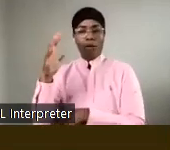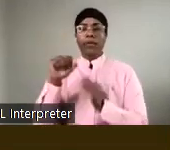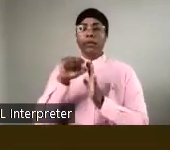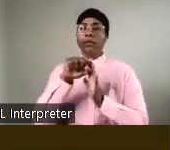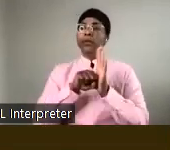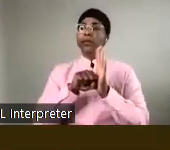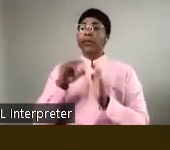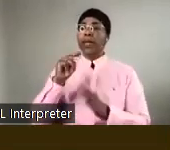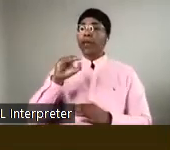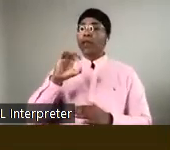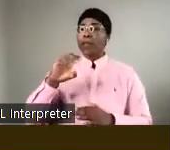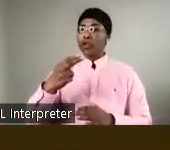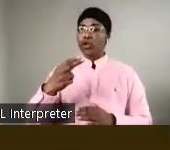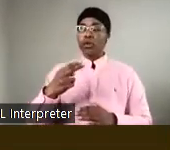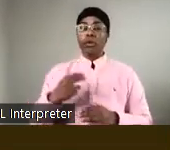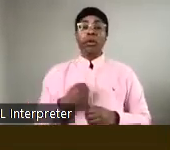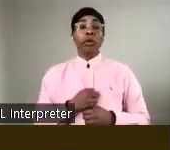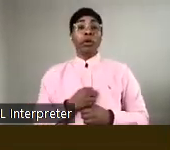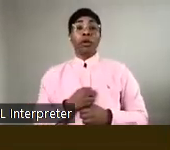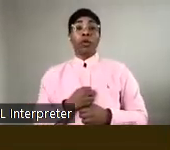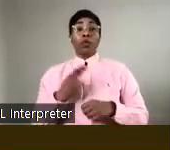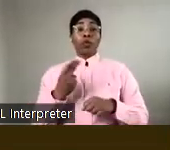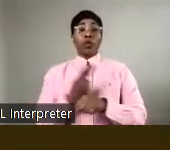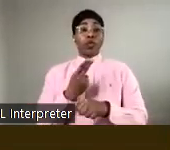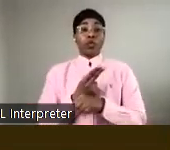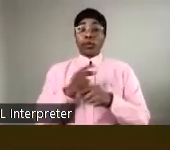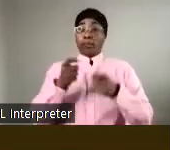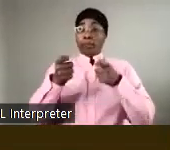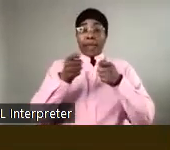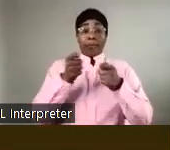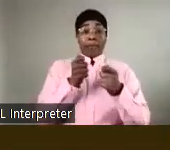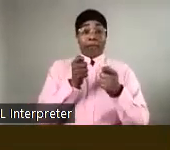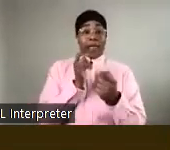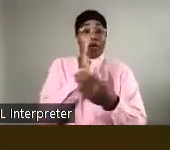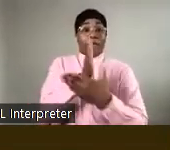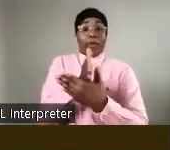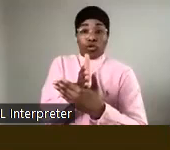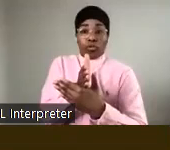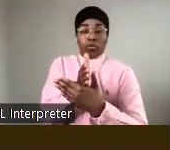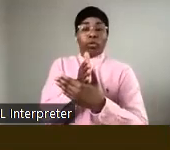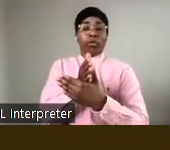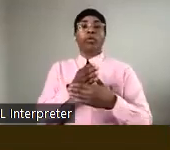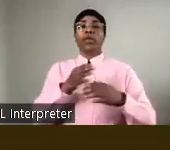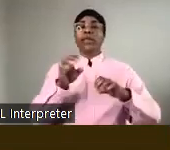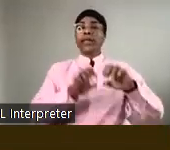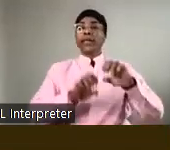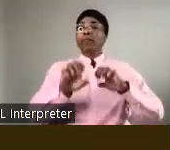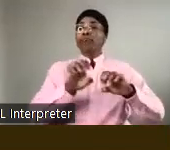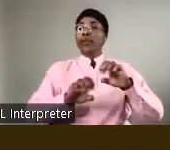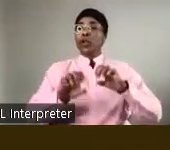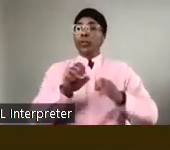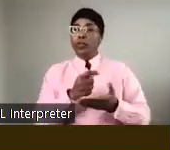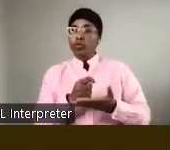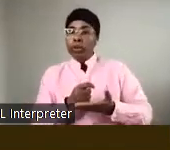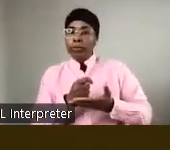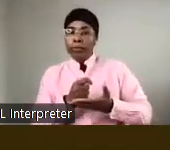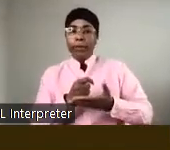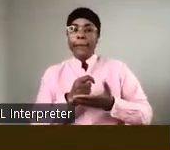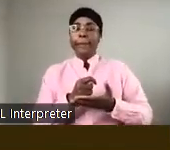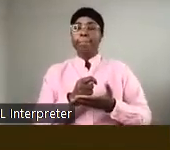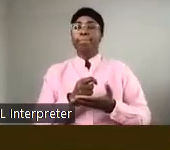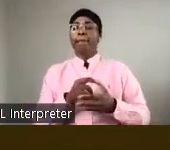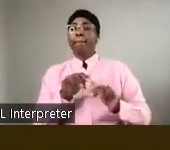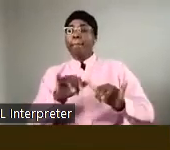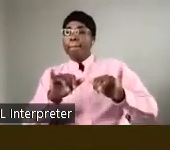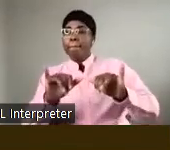management interventions as experimental treatments, you know, and it helps us build data to